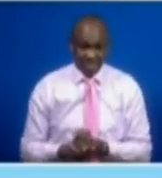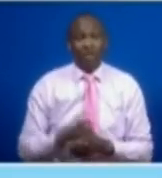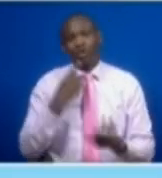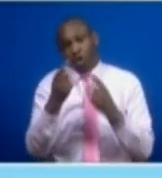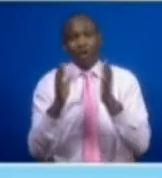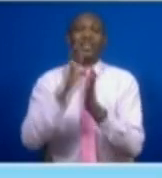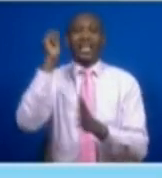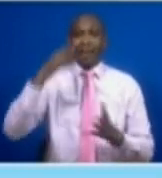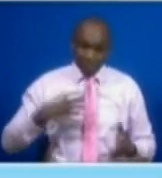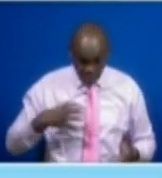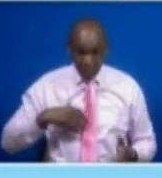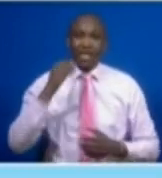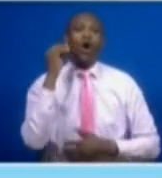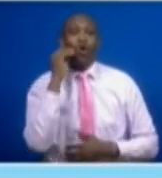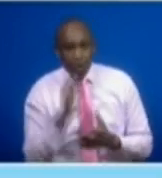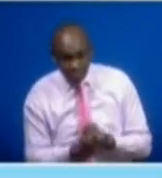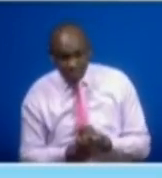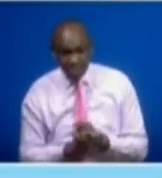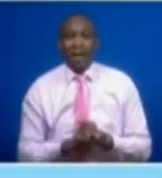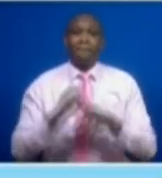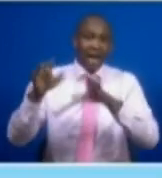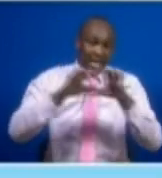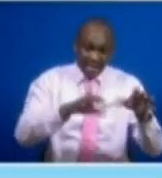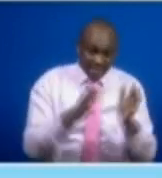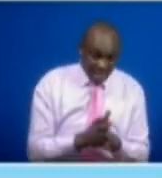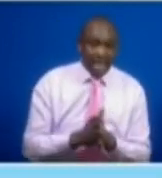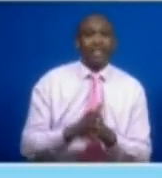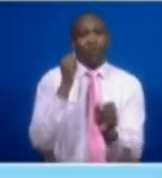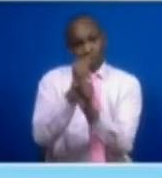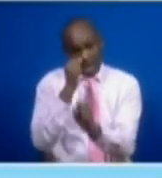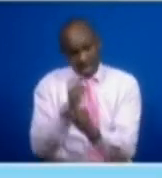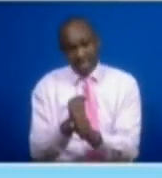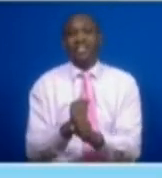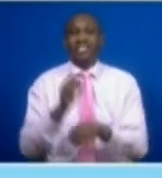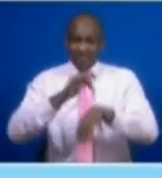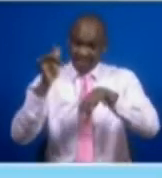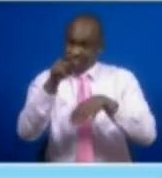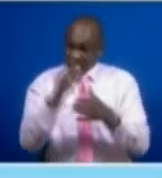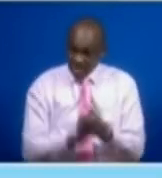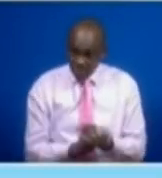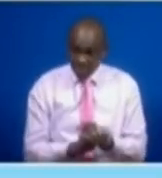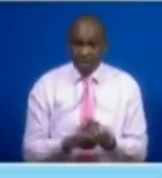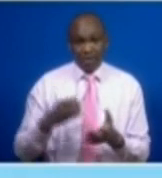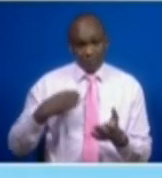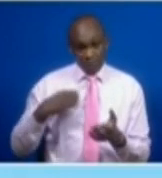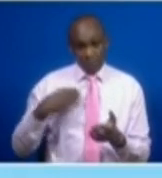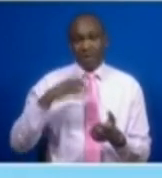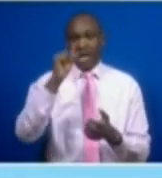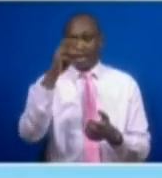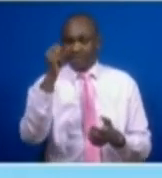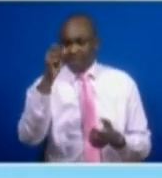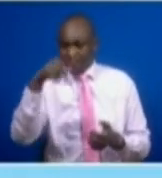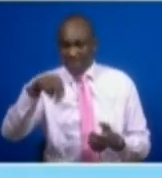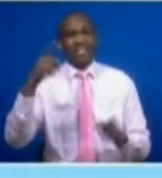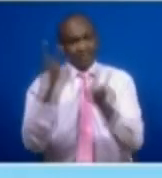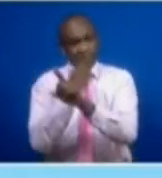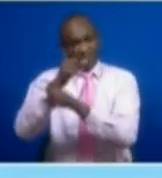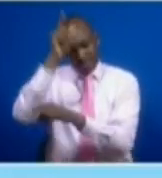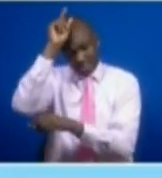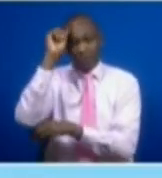Engaging Kenyans in their homes, their markets and places of work is very effective, from Chesongos to Kachapin and every village of